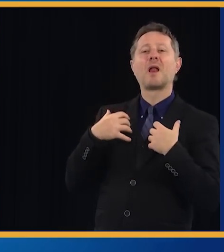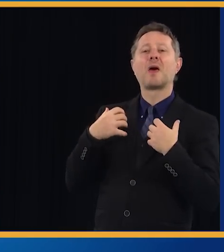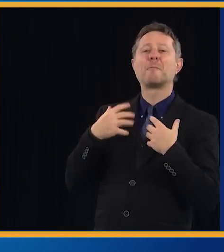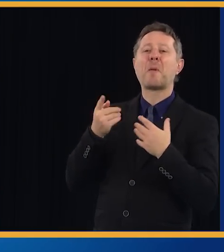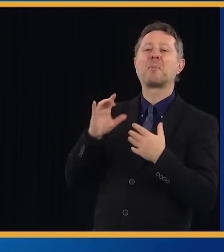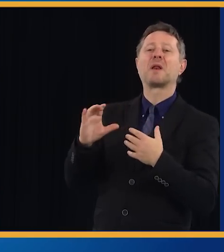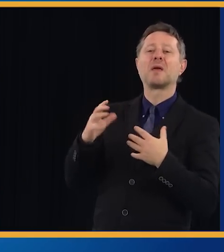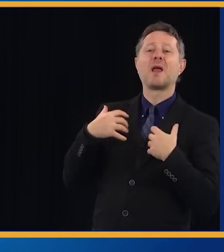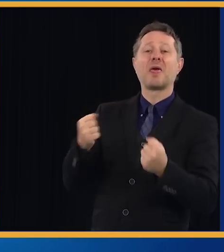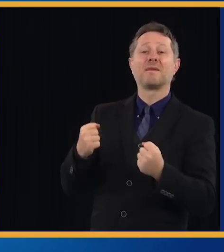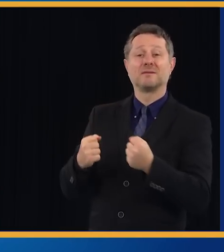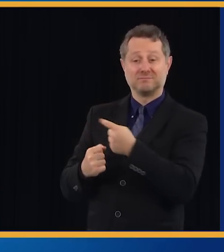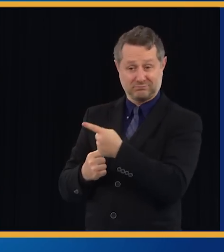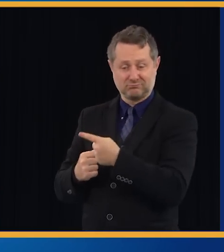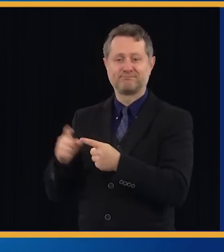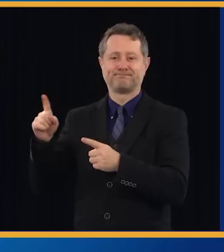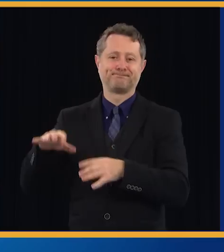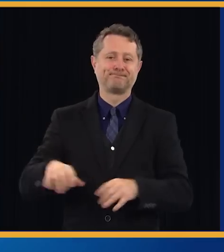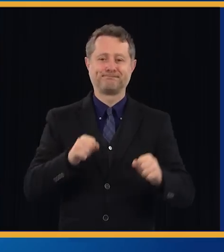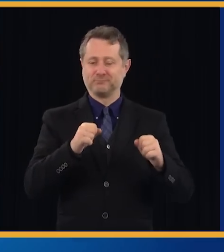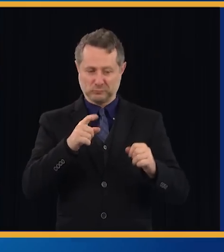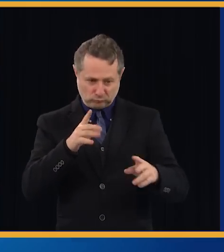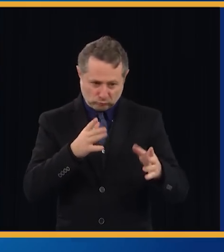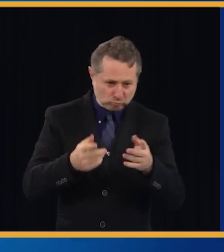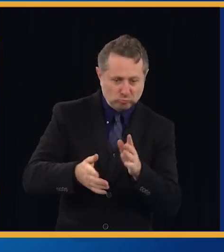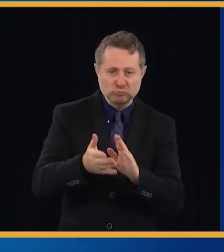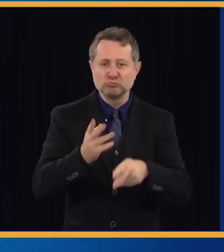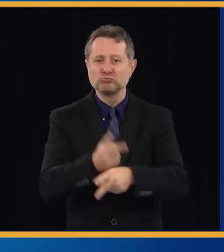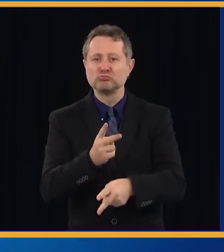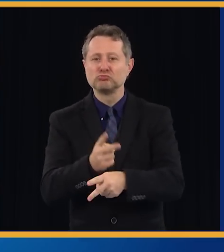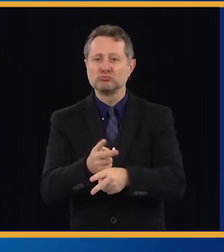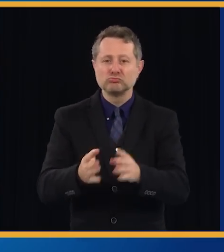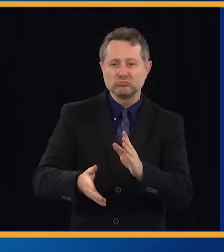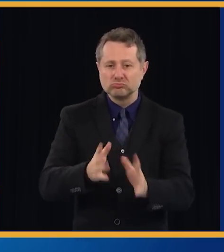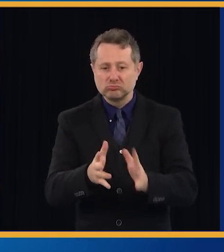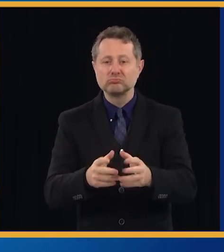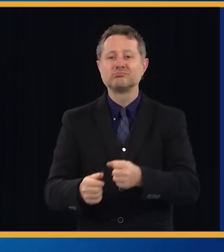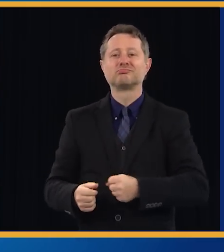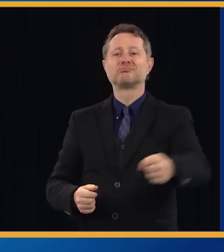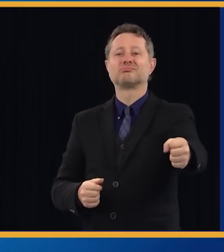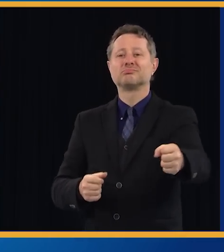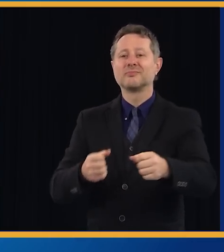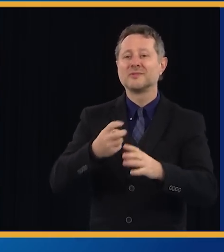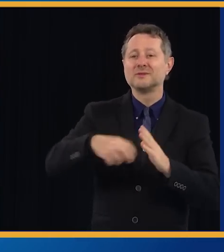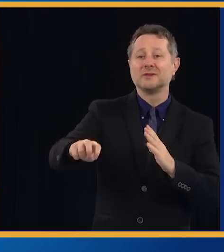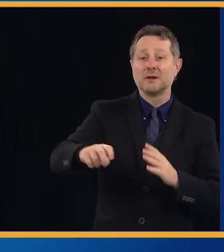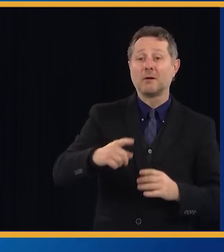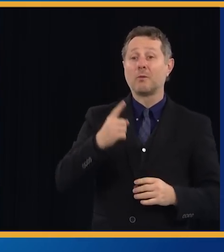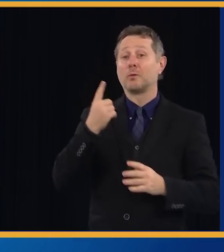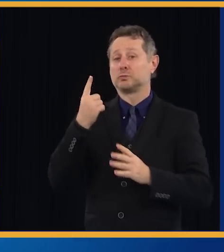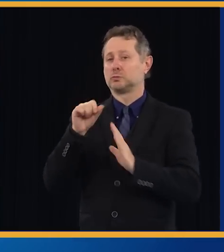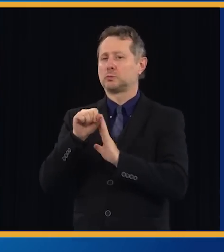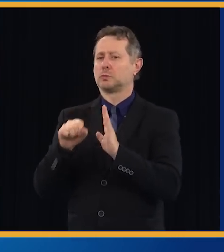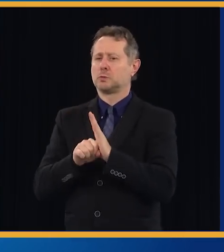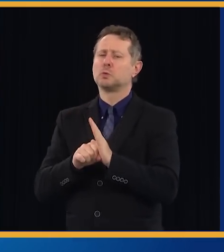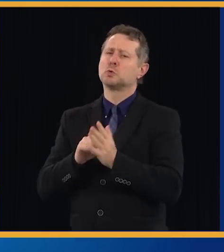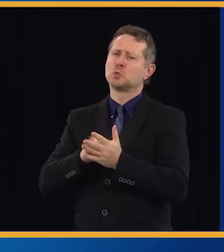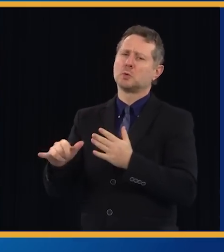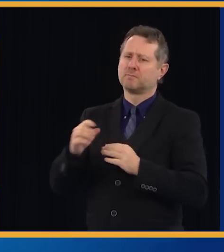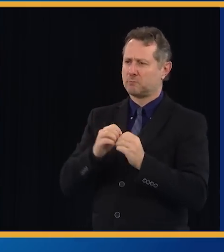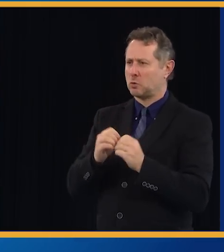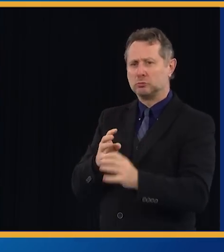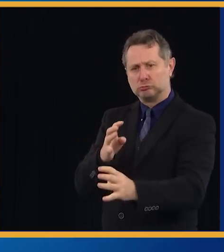the relationship works. The state has very strict guidelines on privately run